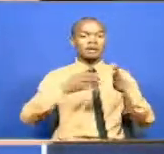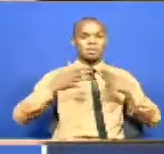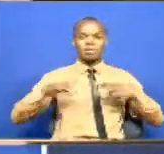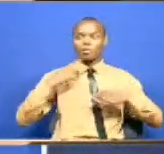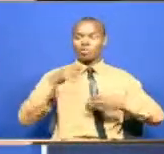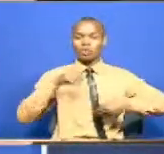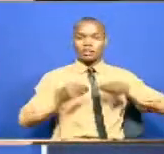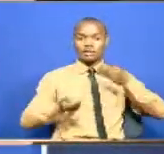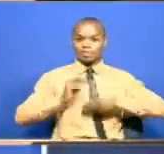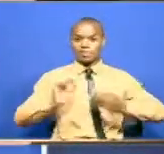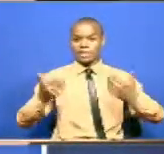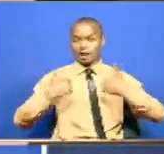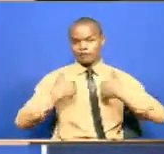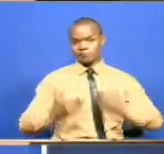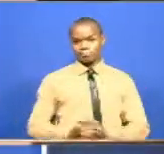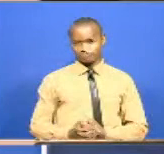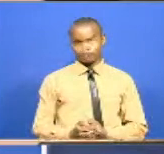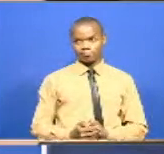Remember